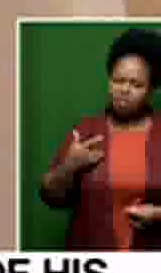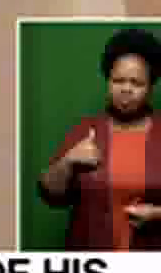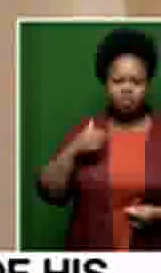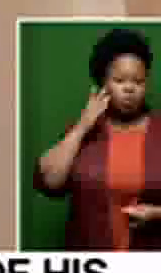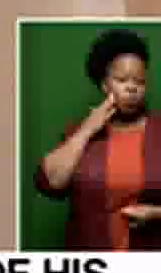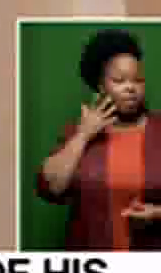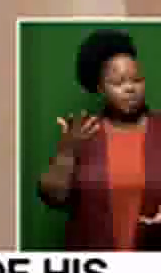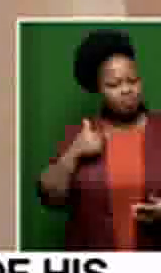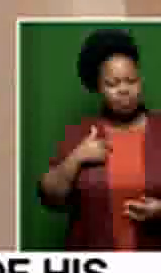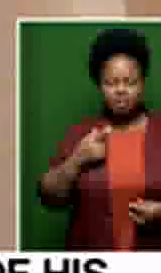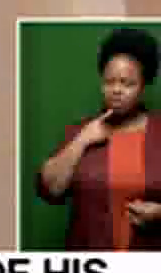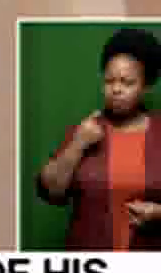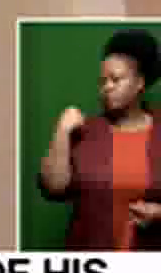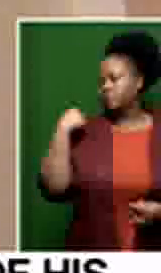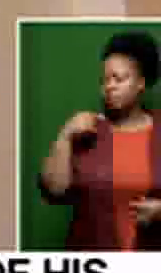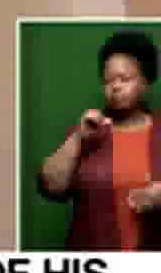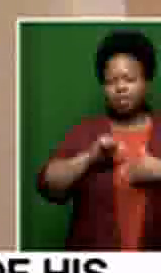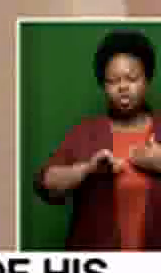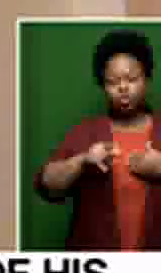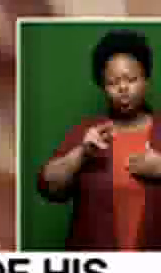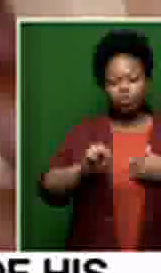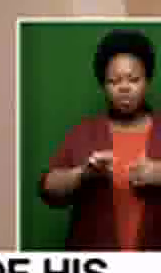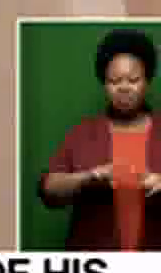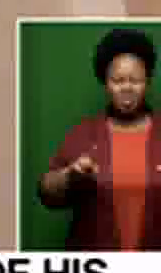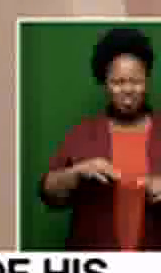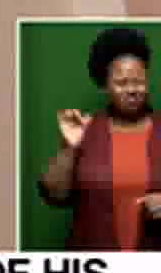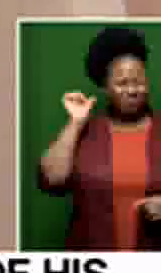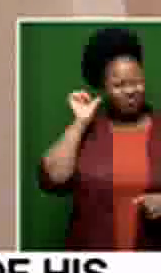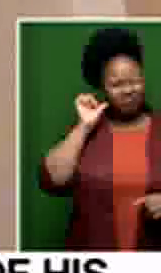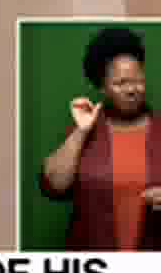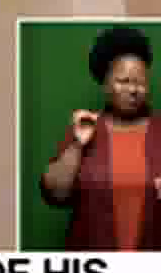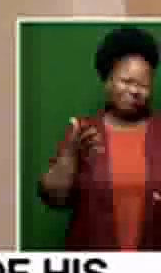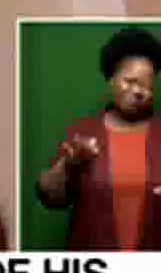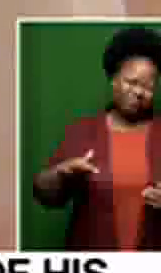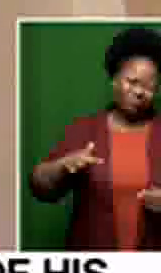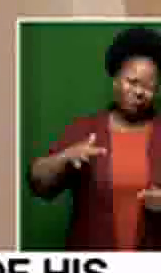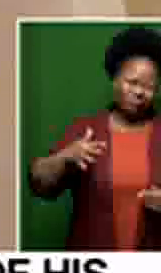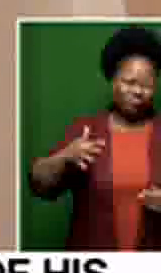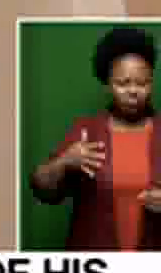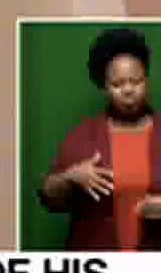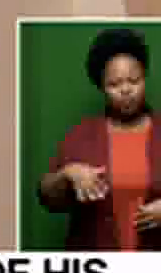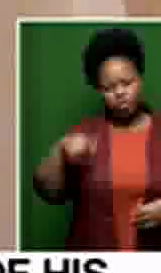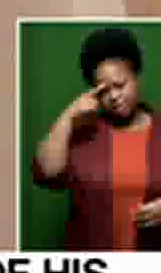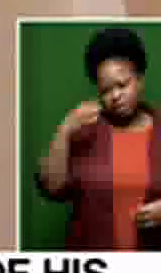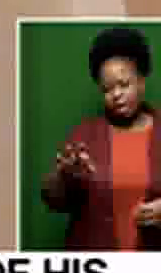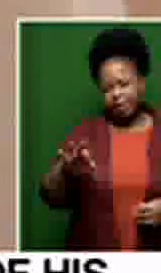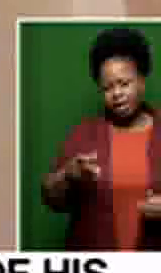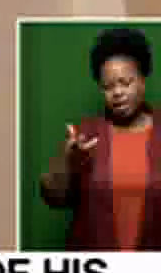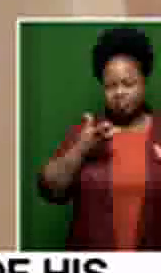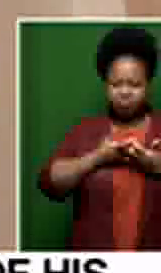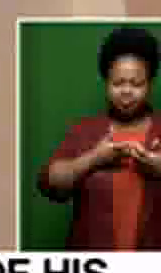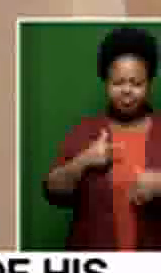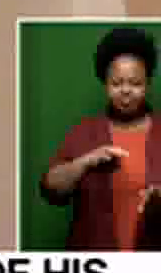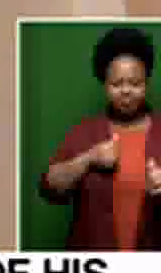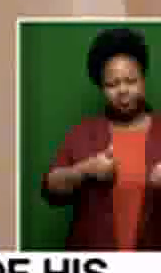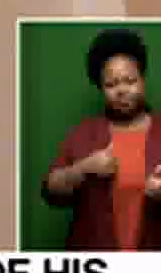drop. I was set on dropping in June, but it sounded very spring, summer. So I